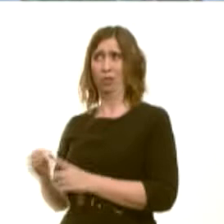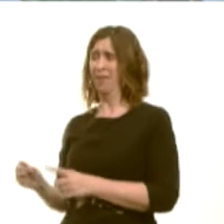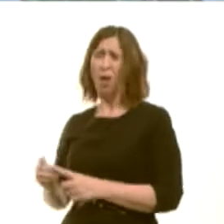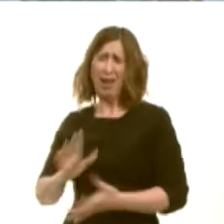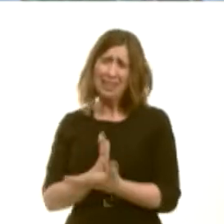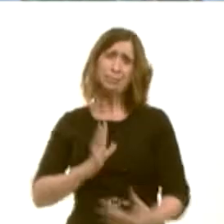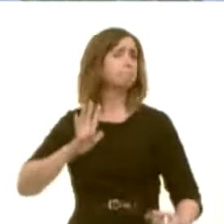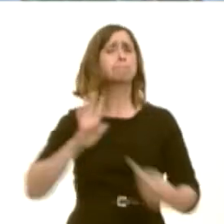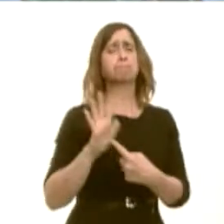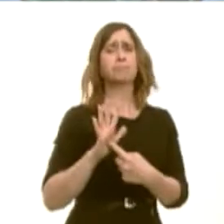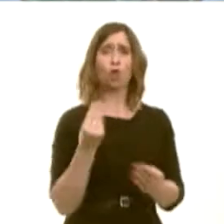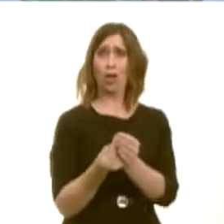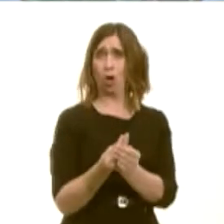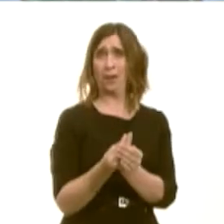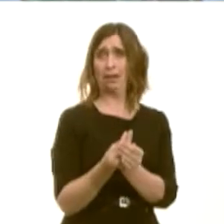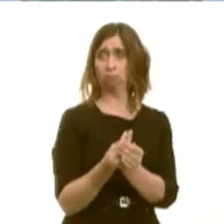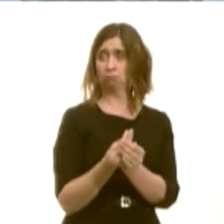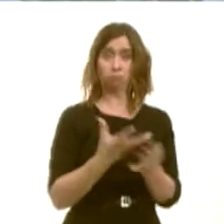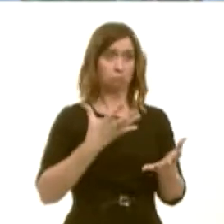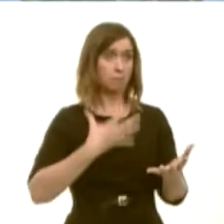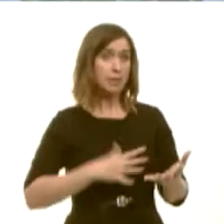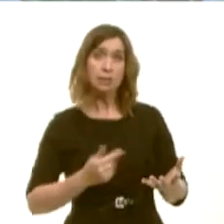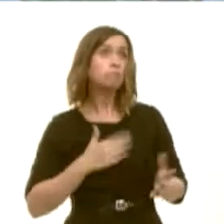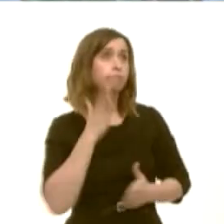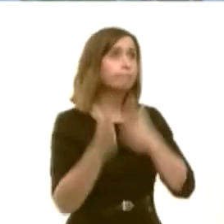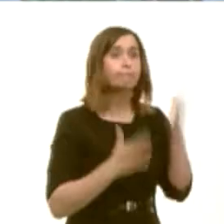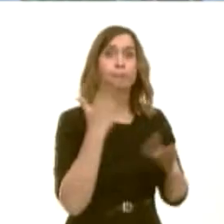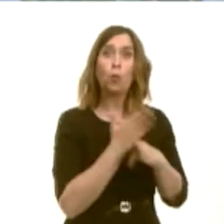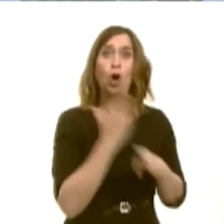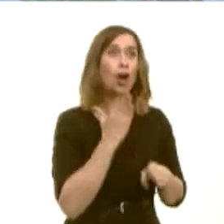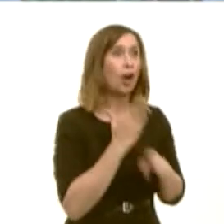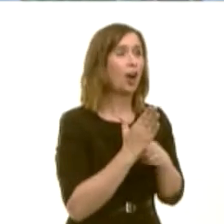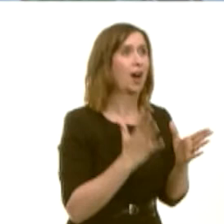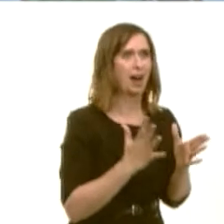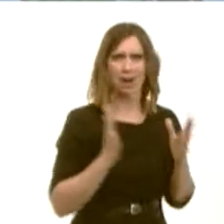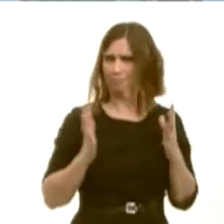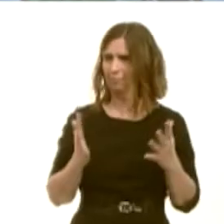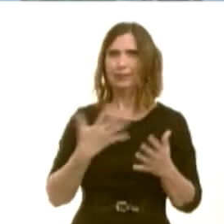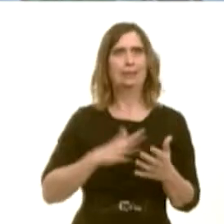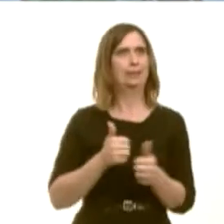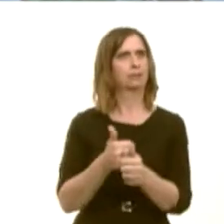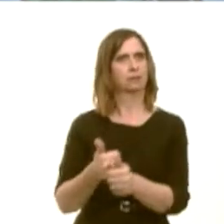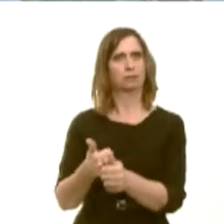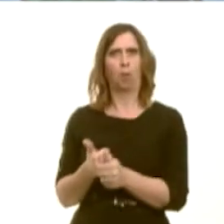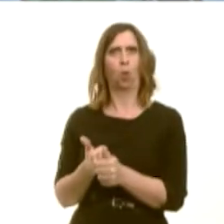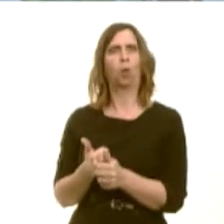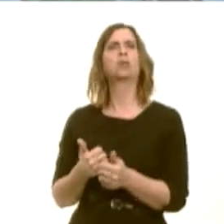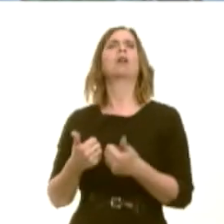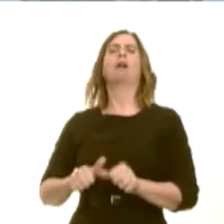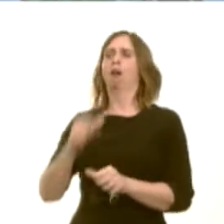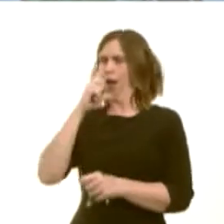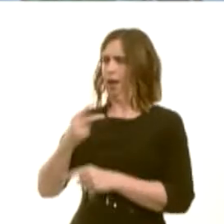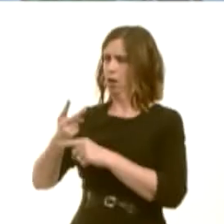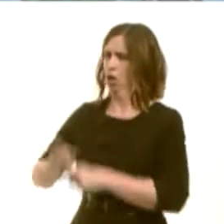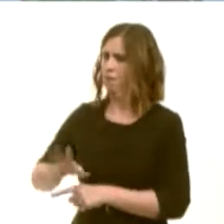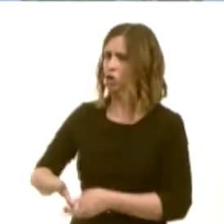fundamental economic issue. If we want to ensure that people are able to work, then of course they need to be supported to do that. And we know